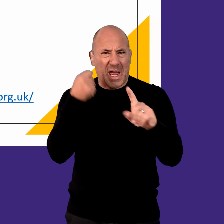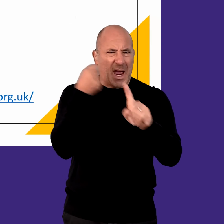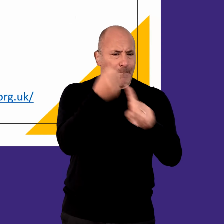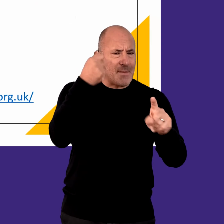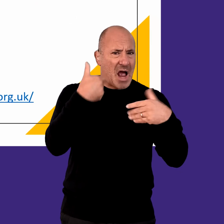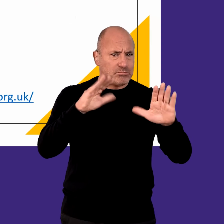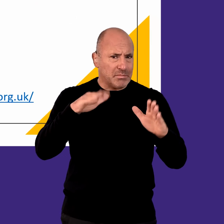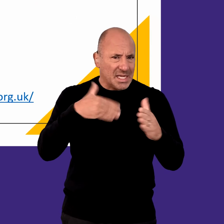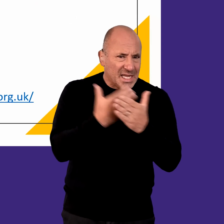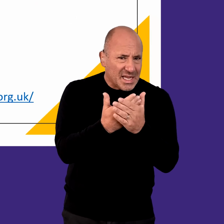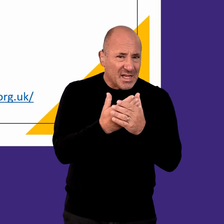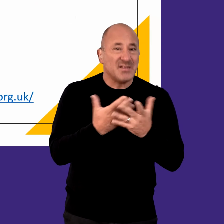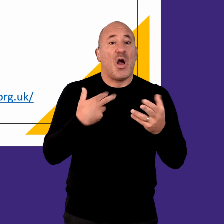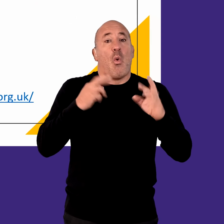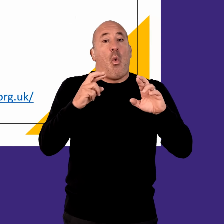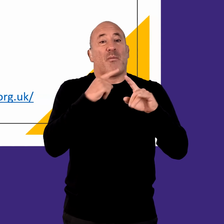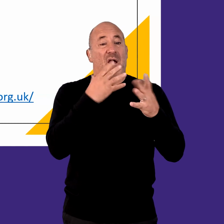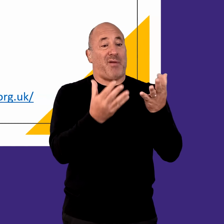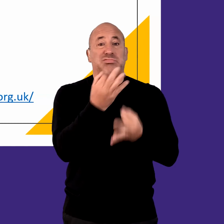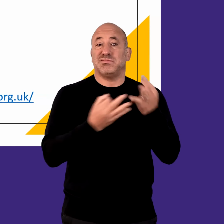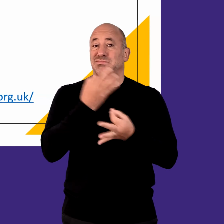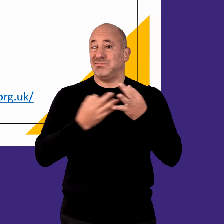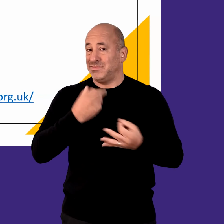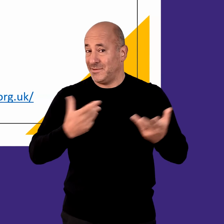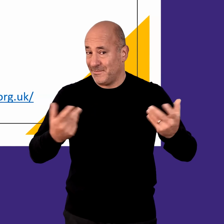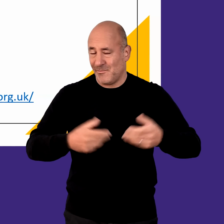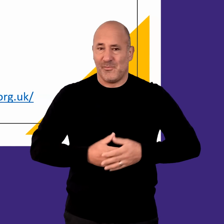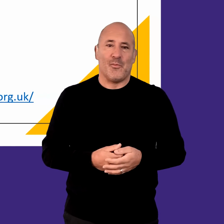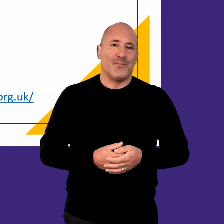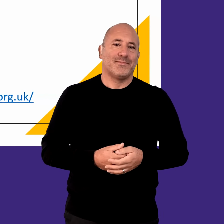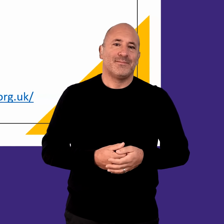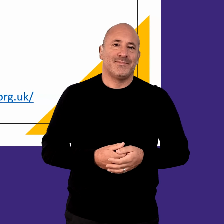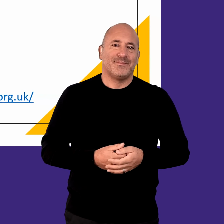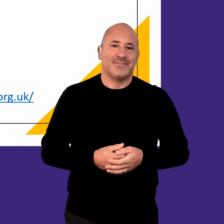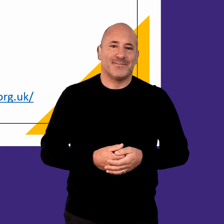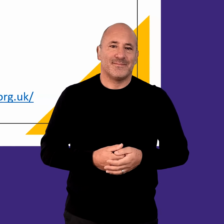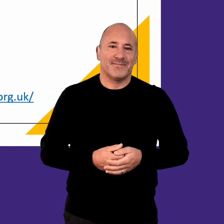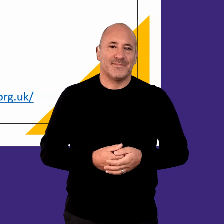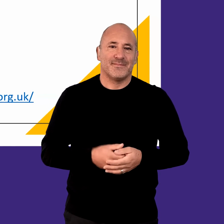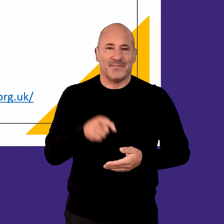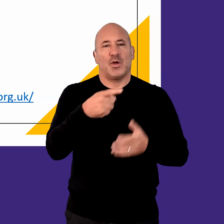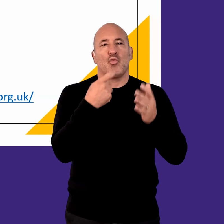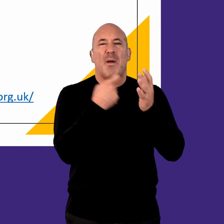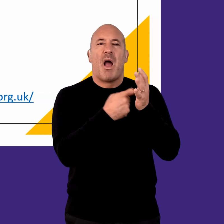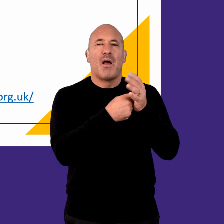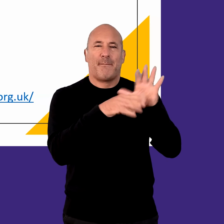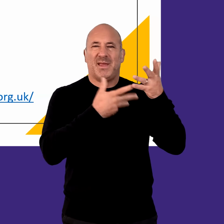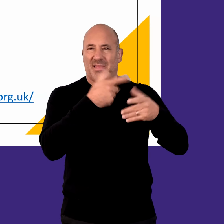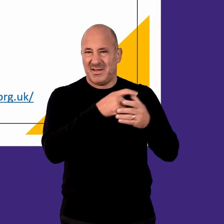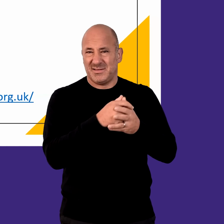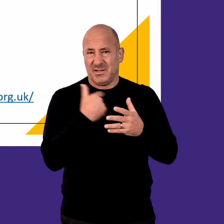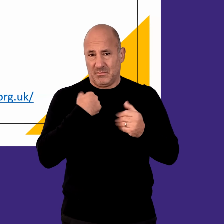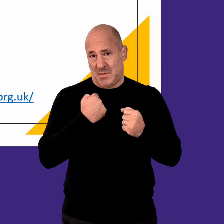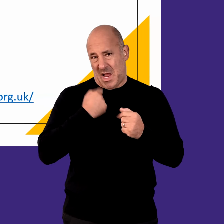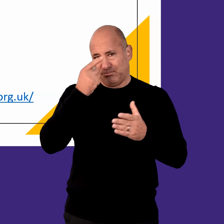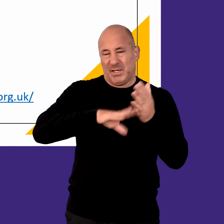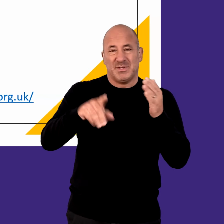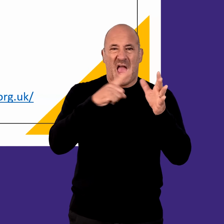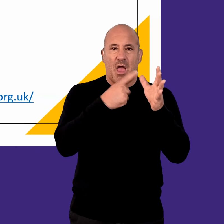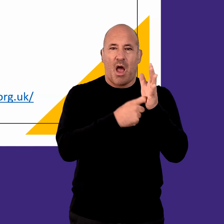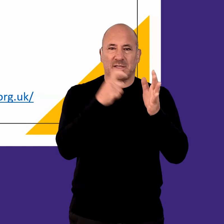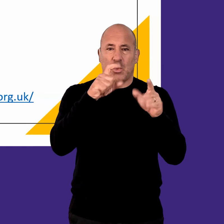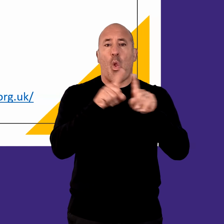established and the impact that they've made. And as I say, I'm hoping that you'll have lots of questions. As Rebecca's said, I'm going to